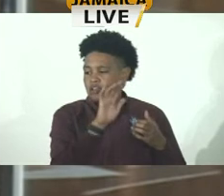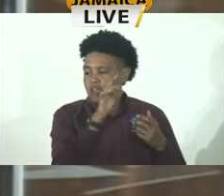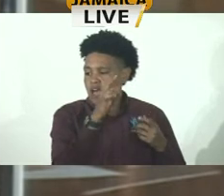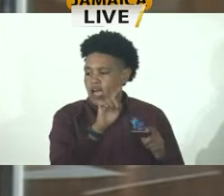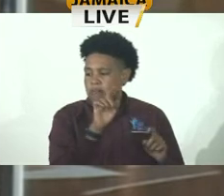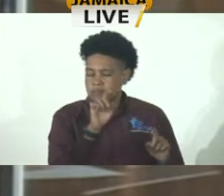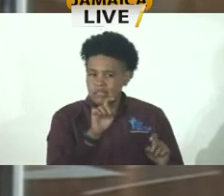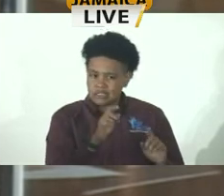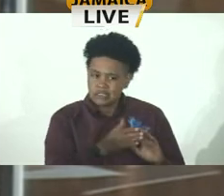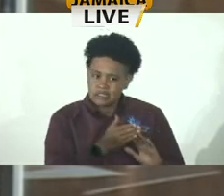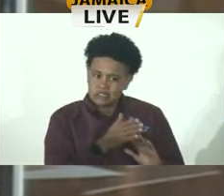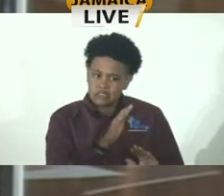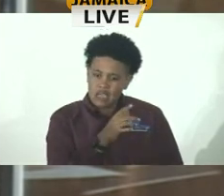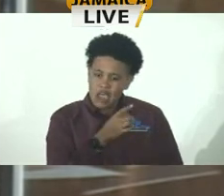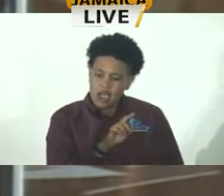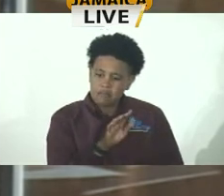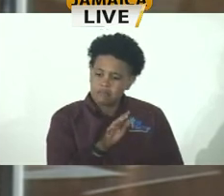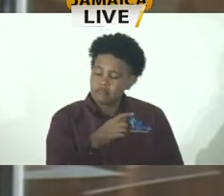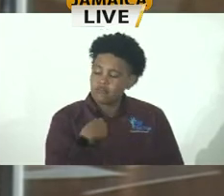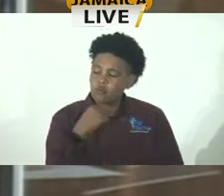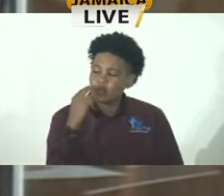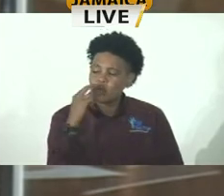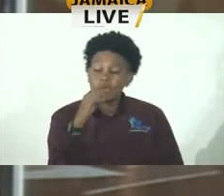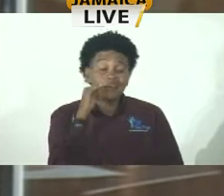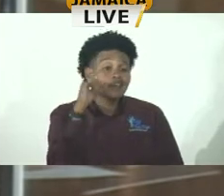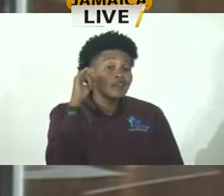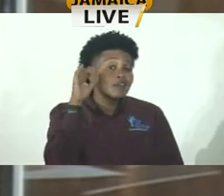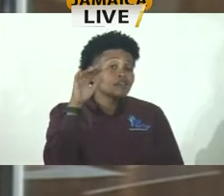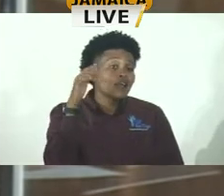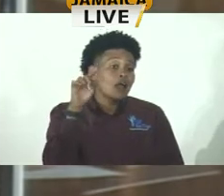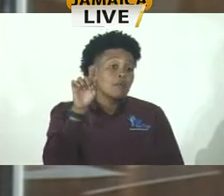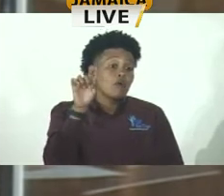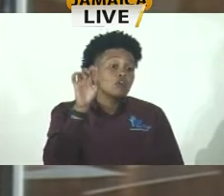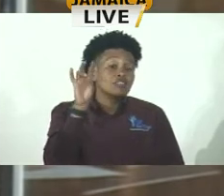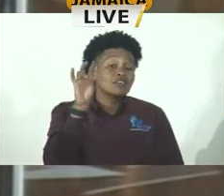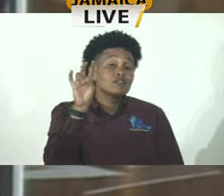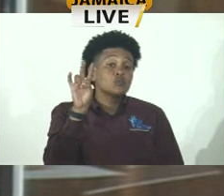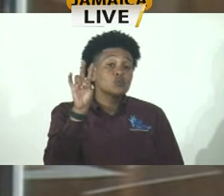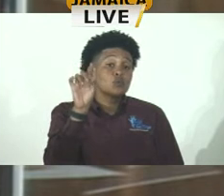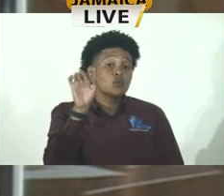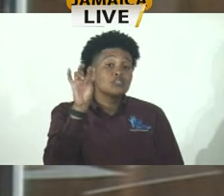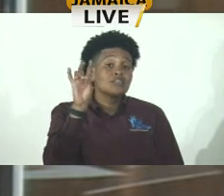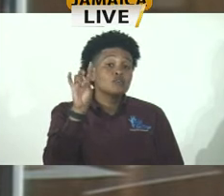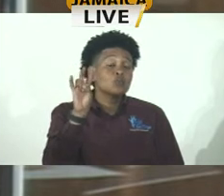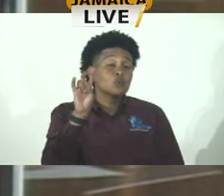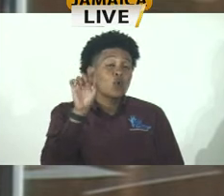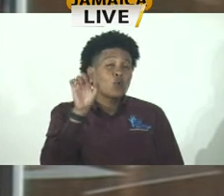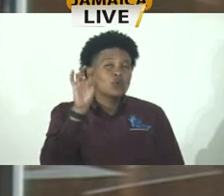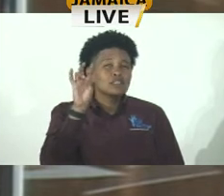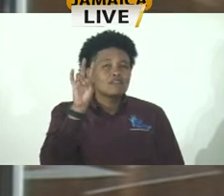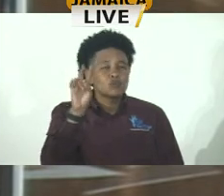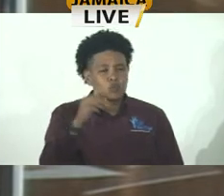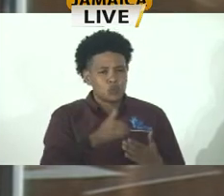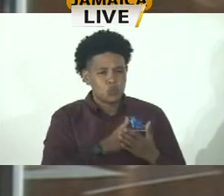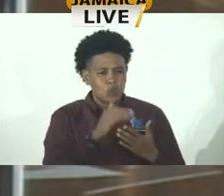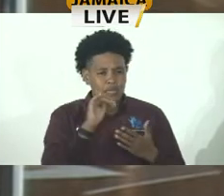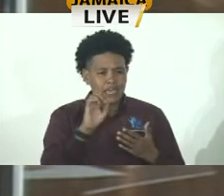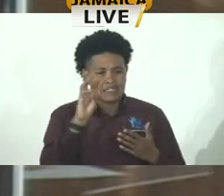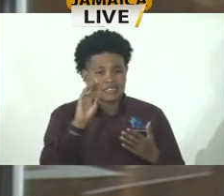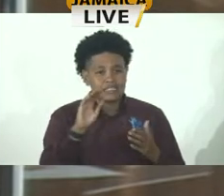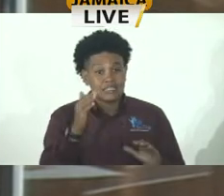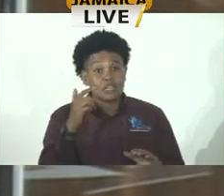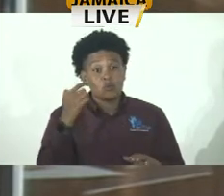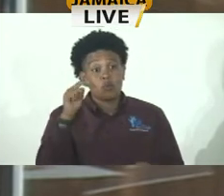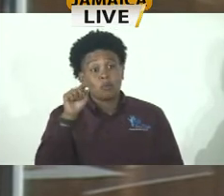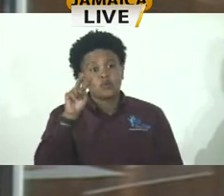testing i mean if we look at yesterday there were 172 new cases six deaths 21.2